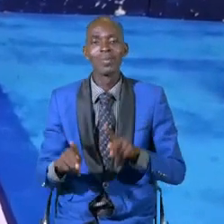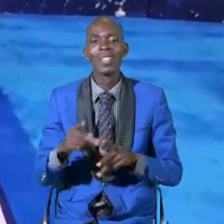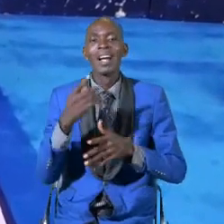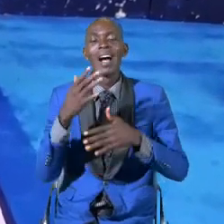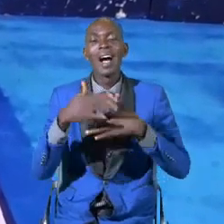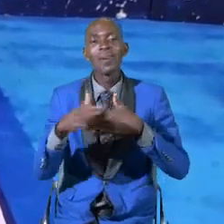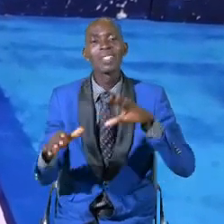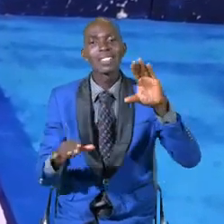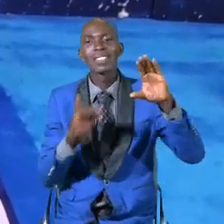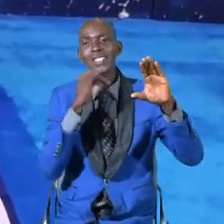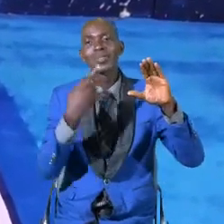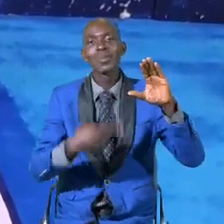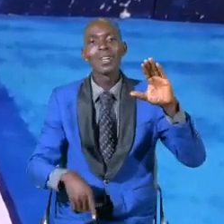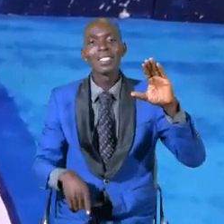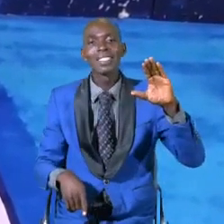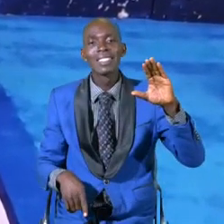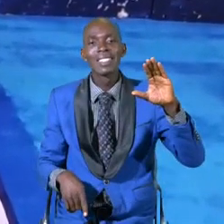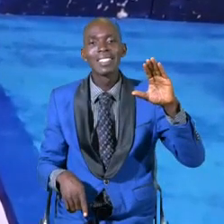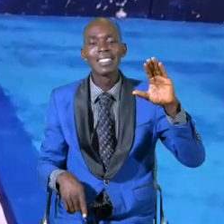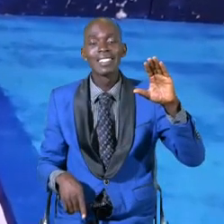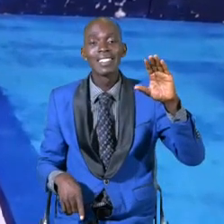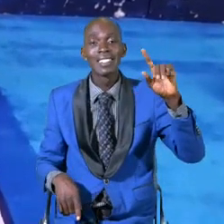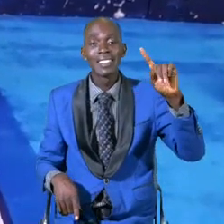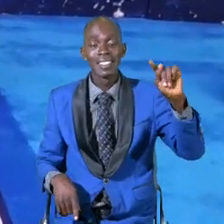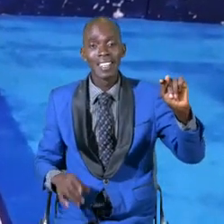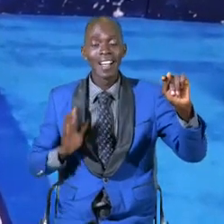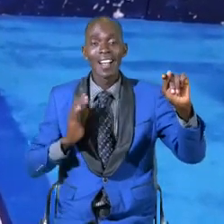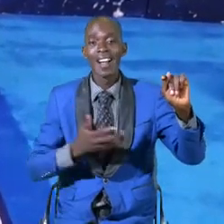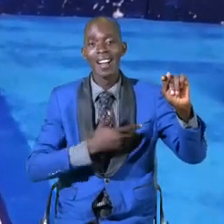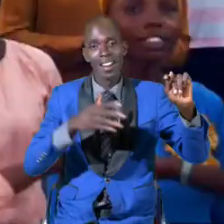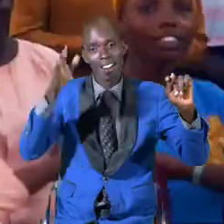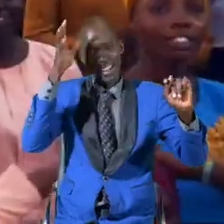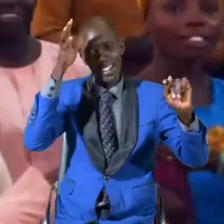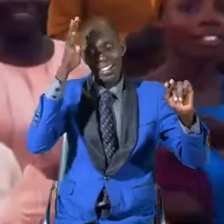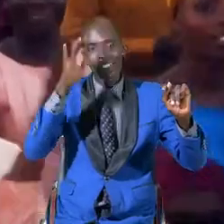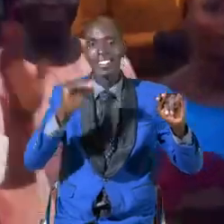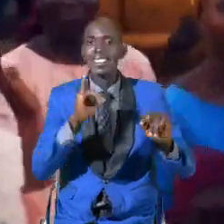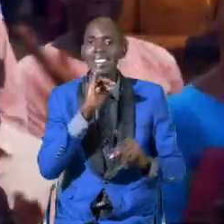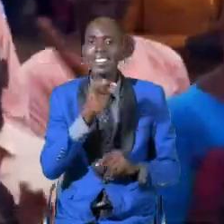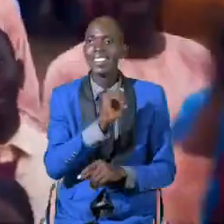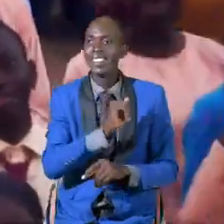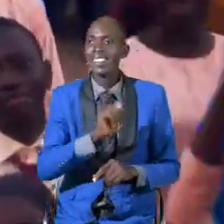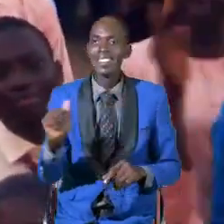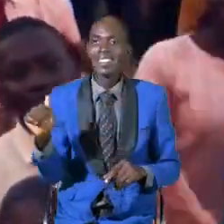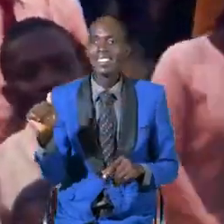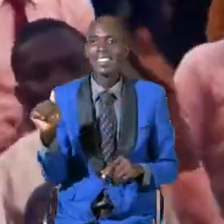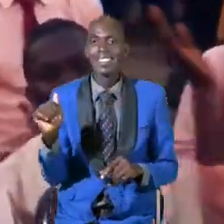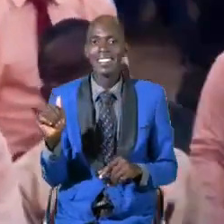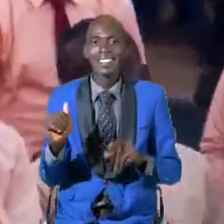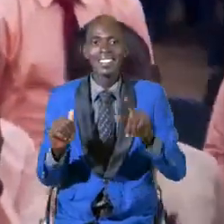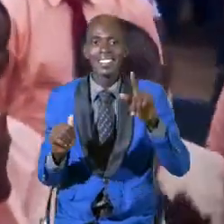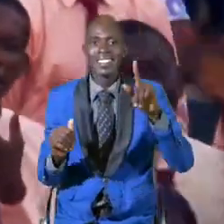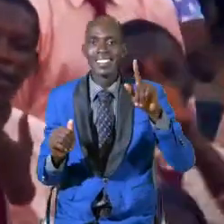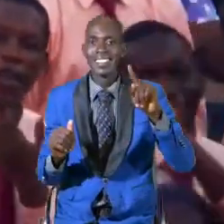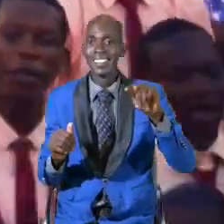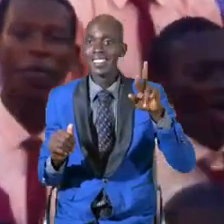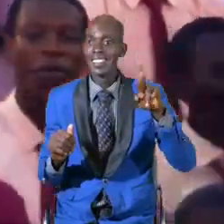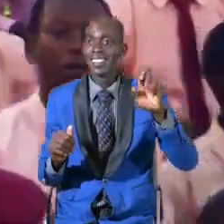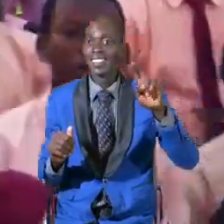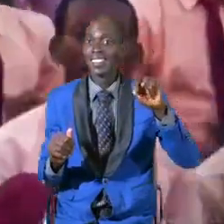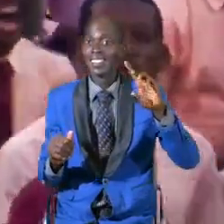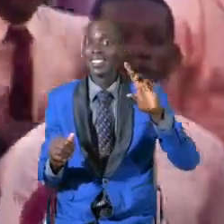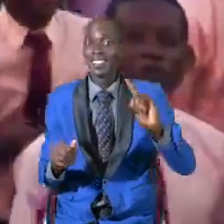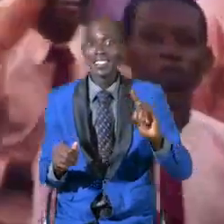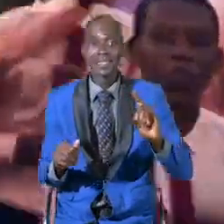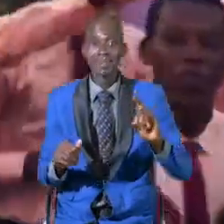next letter? Our Father is a trendsetter. His own trends are not for Twitter or TikTok. He